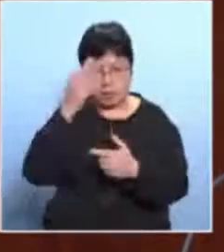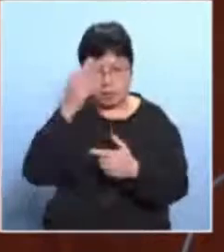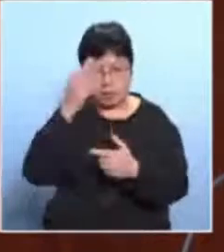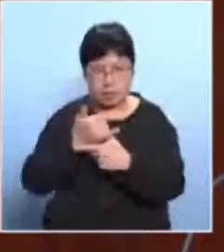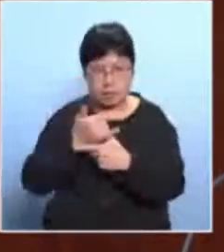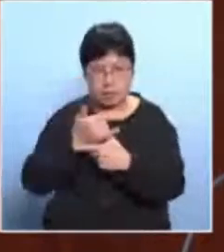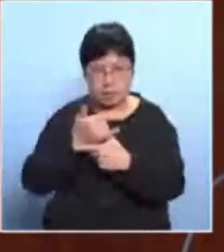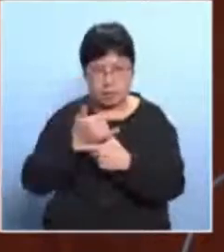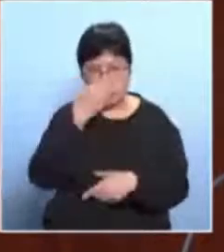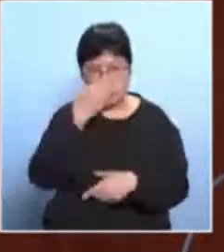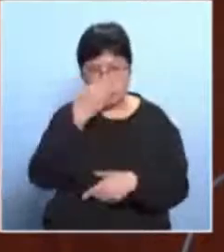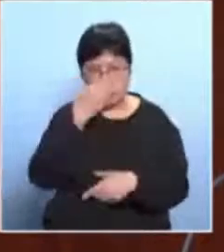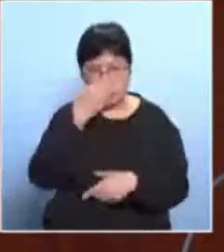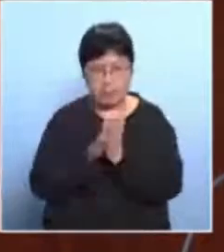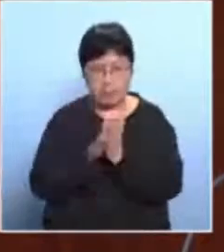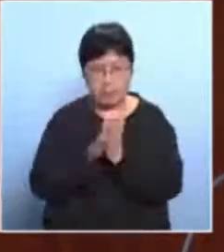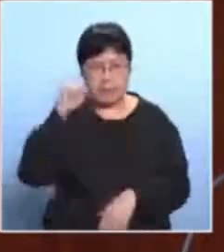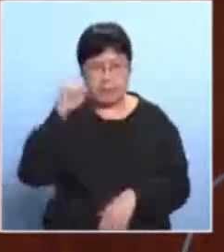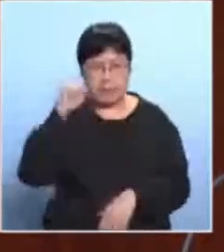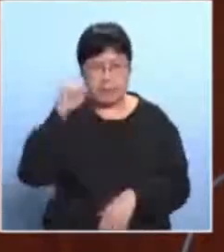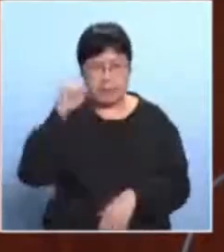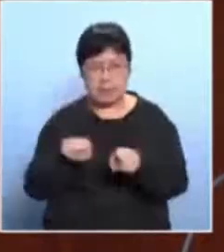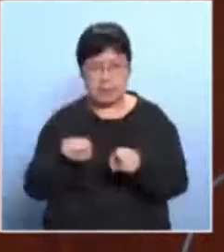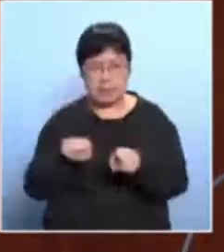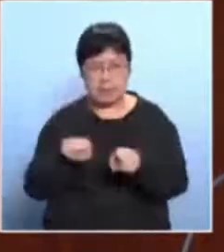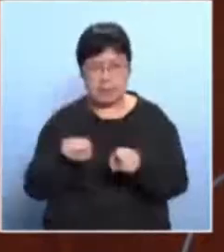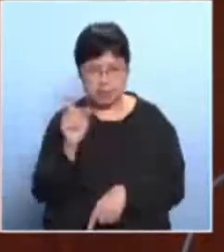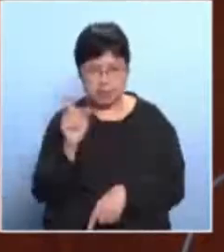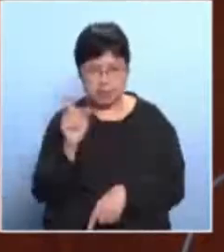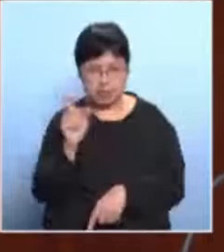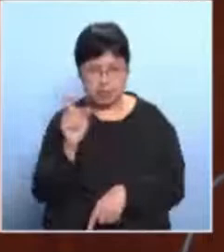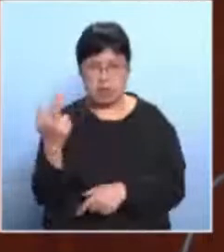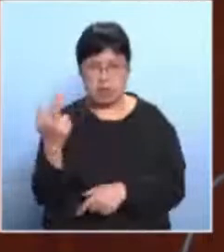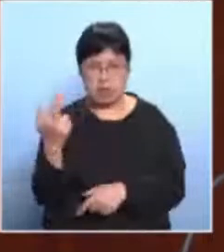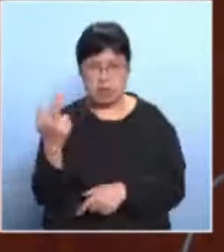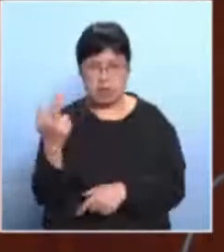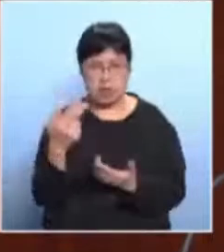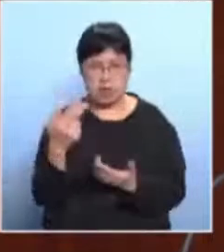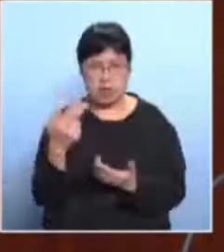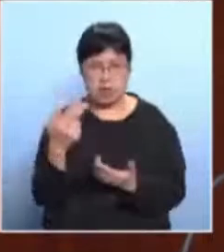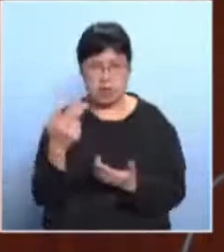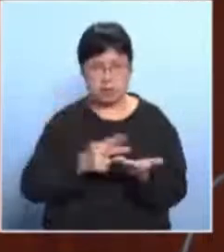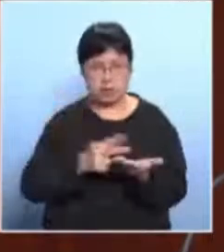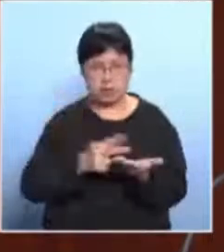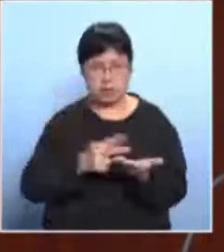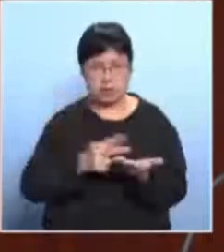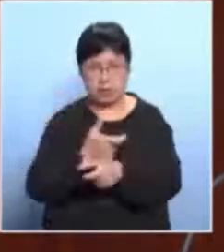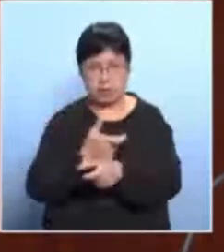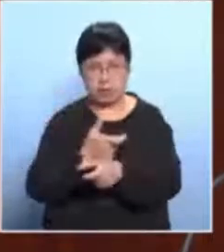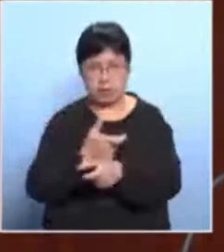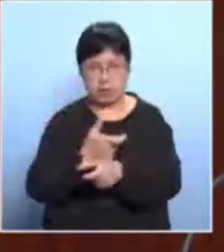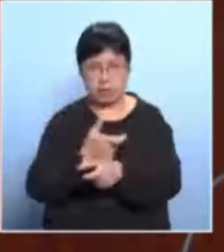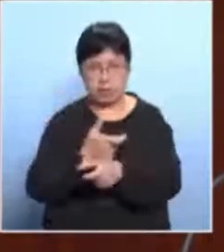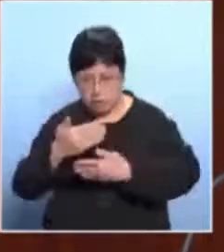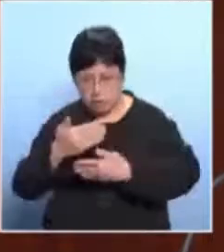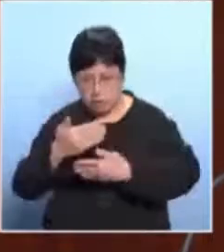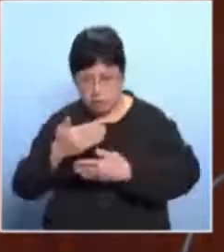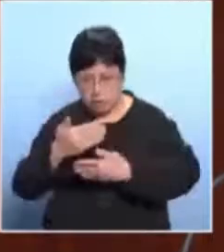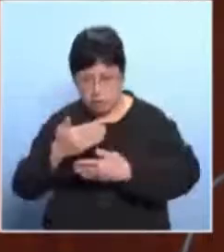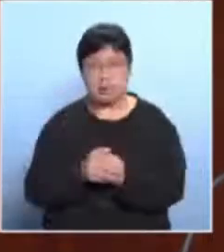transformation roadmap and timetable for public buses and taxis with a view to achieving zero vehicular emissions